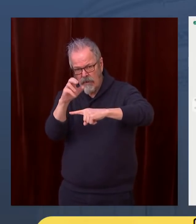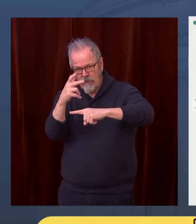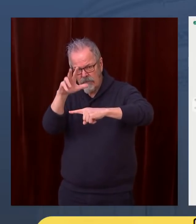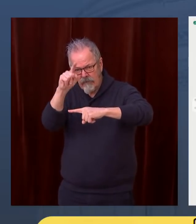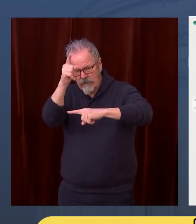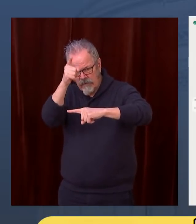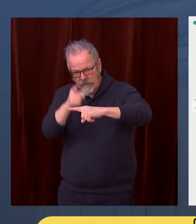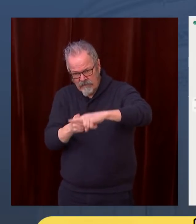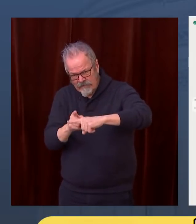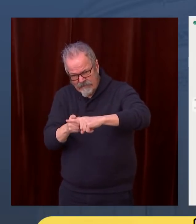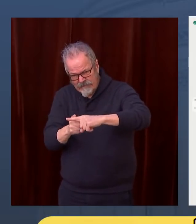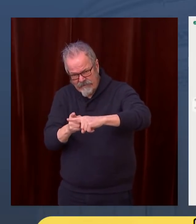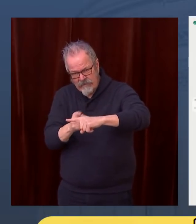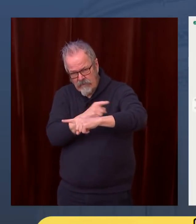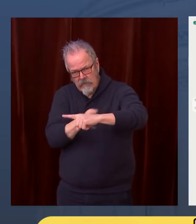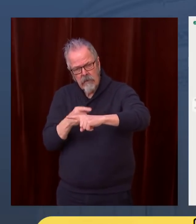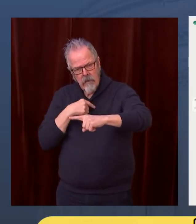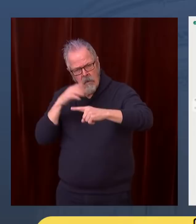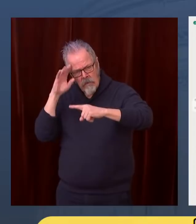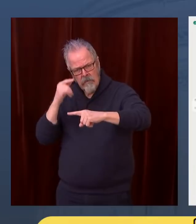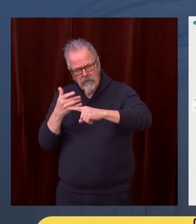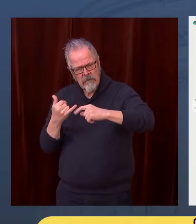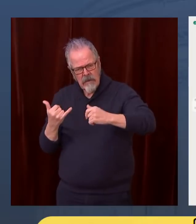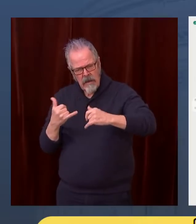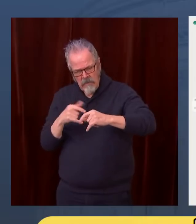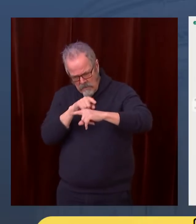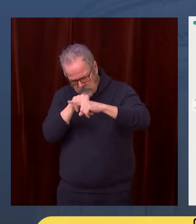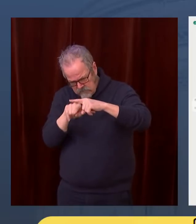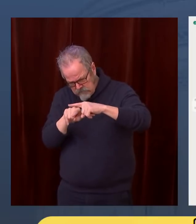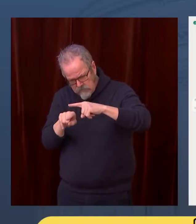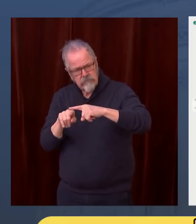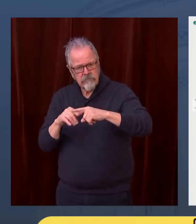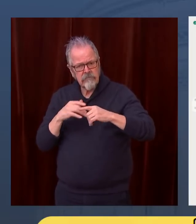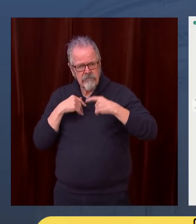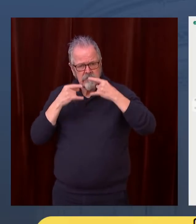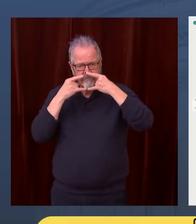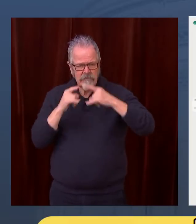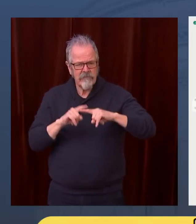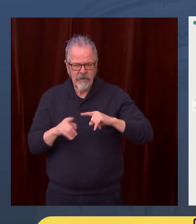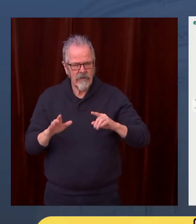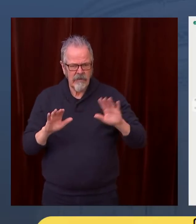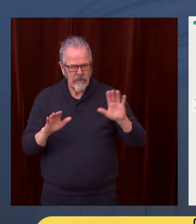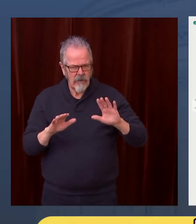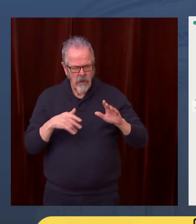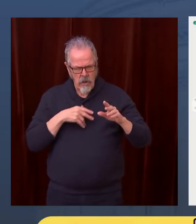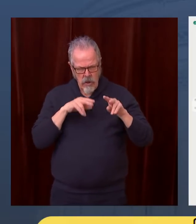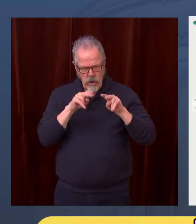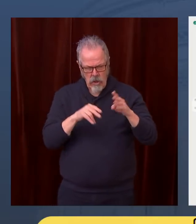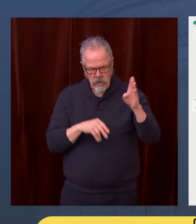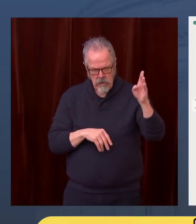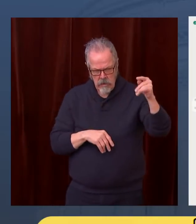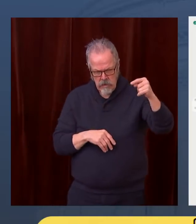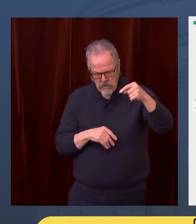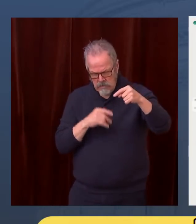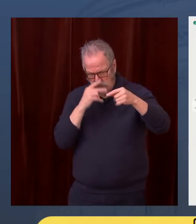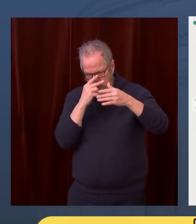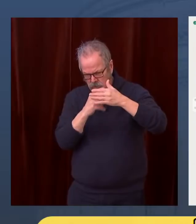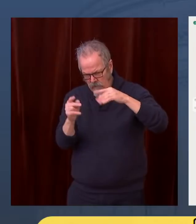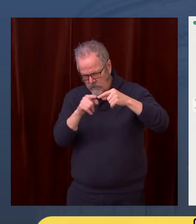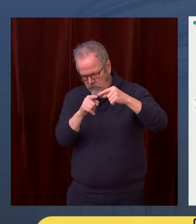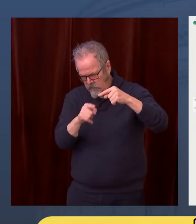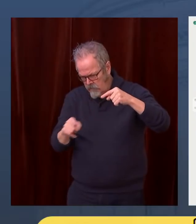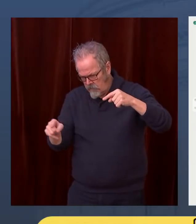this mandate today. And if it was tomorrow, we could lift it tomorrow. So then we look, what do we think we're going to be able to achieve